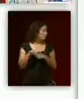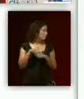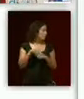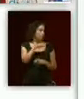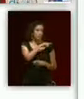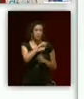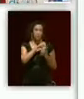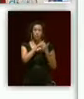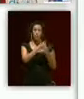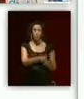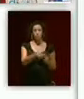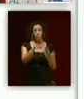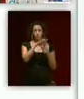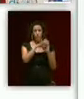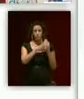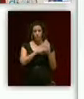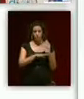based on